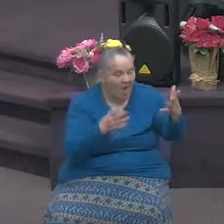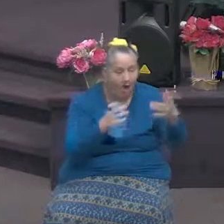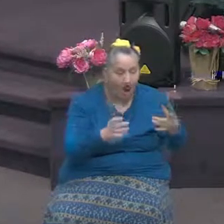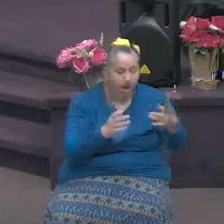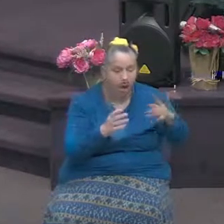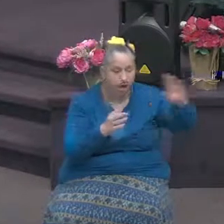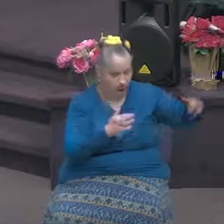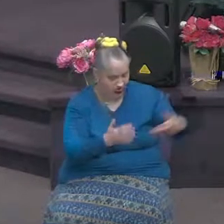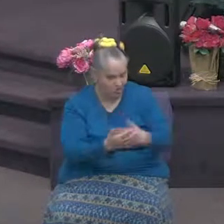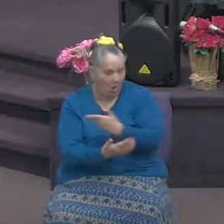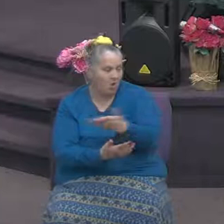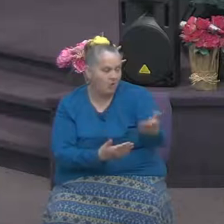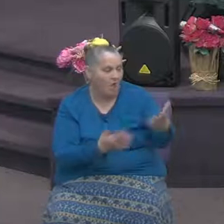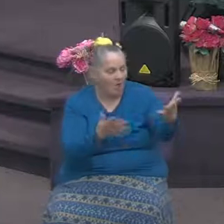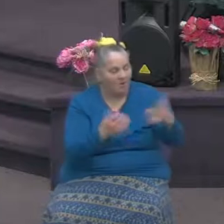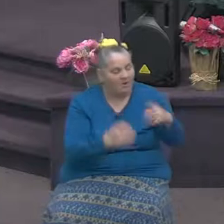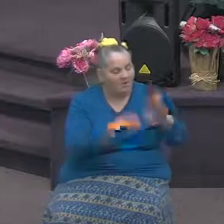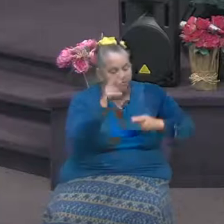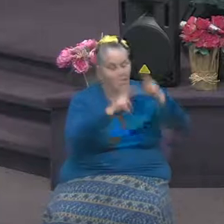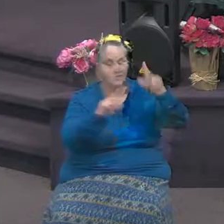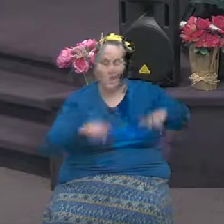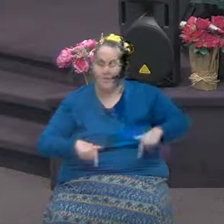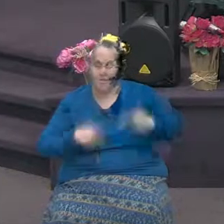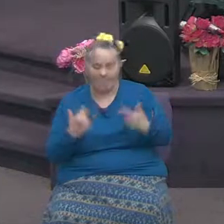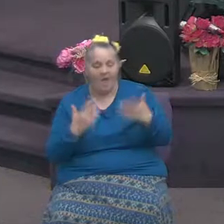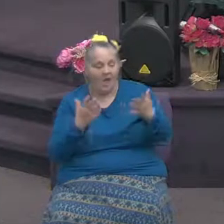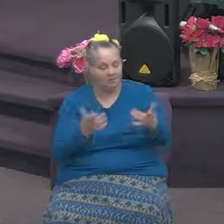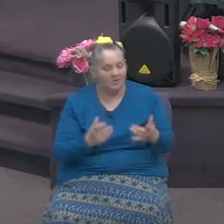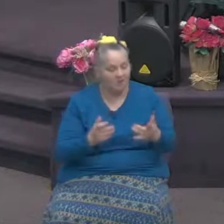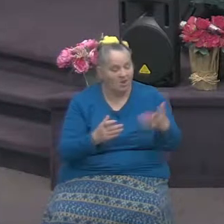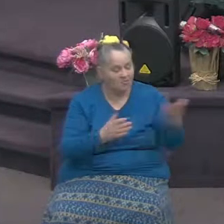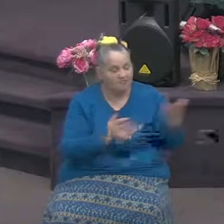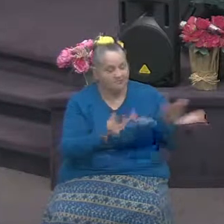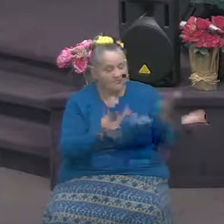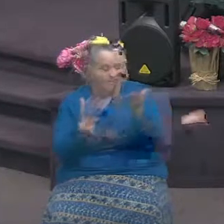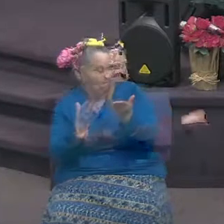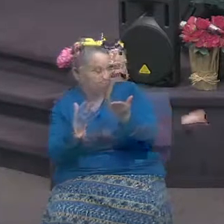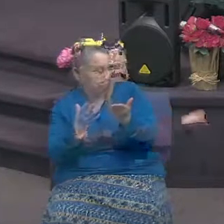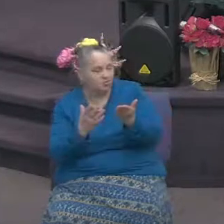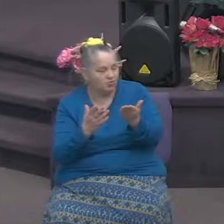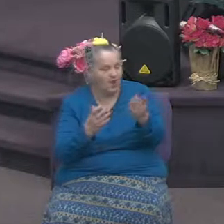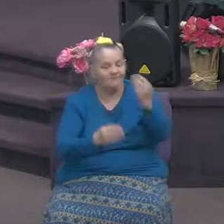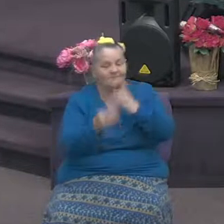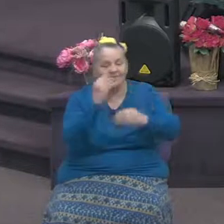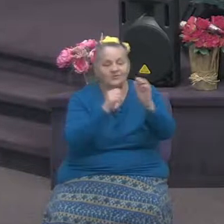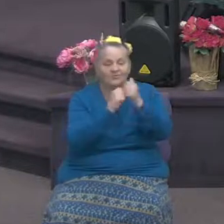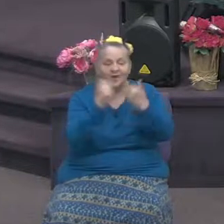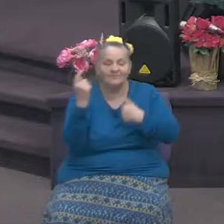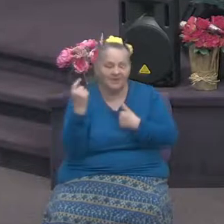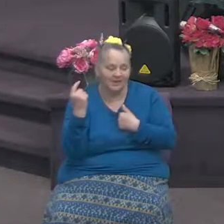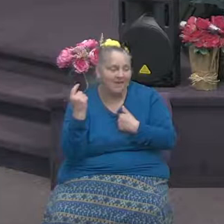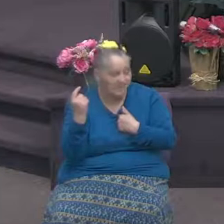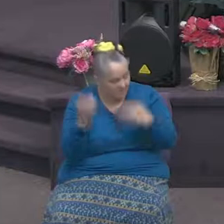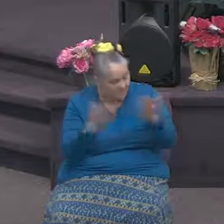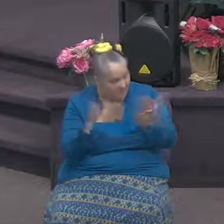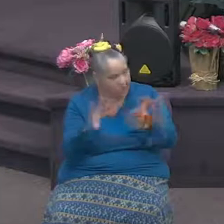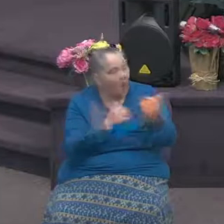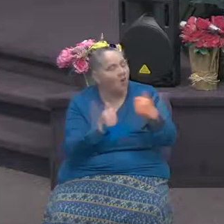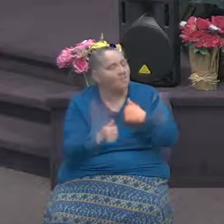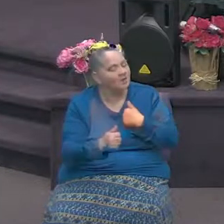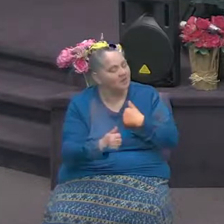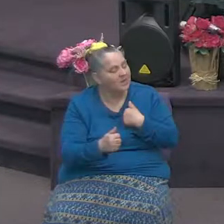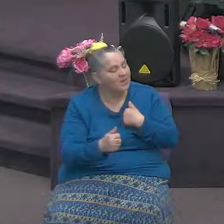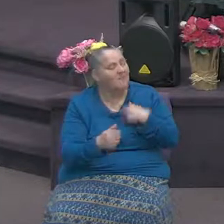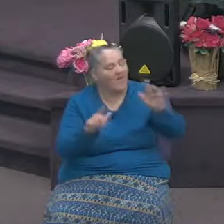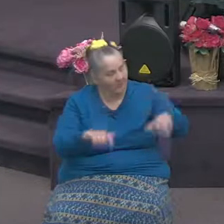to restore you. I want to build your life. I want to bring you out that you may feast with me, that you may serve with me,